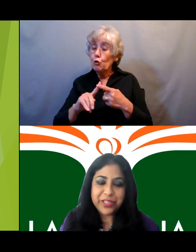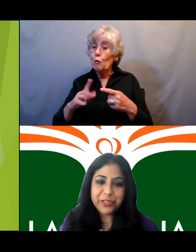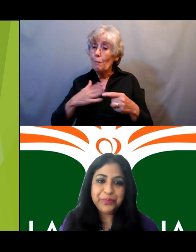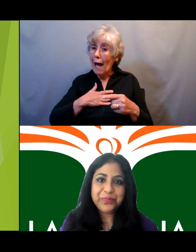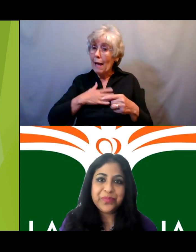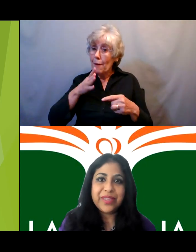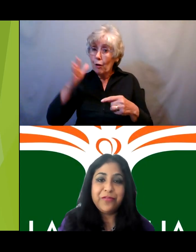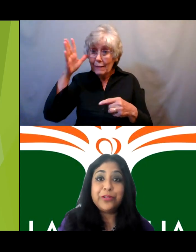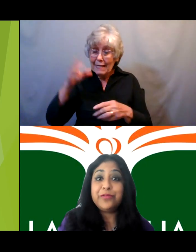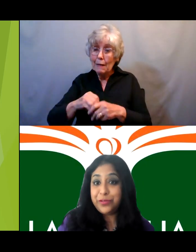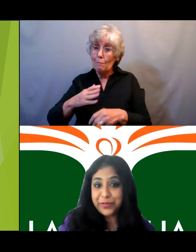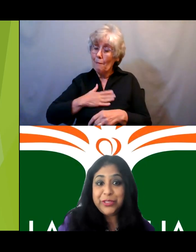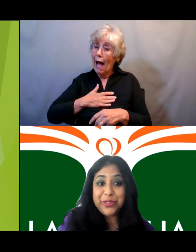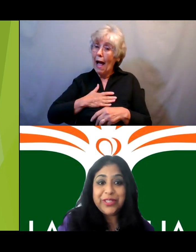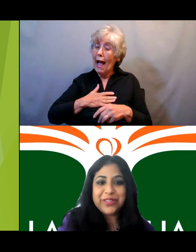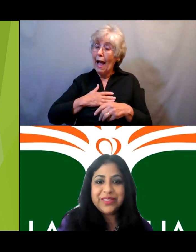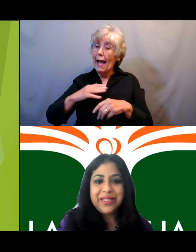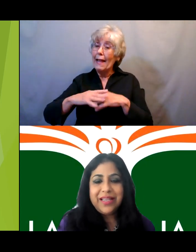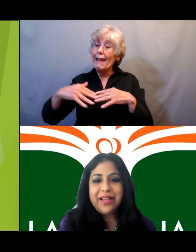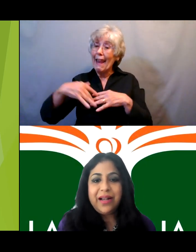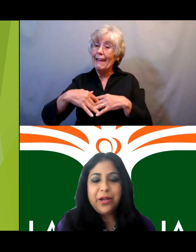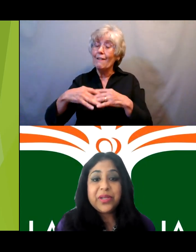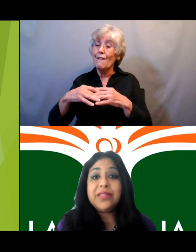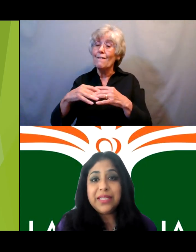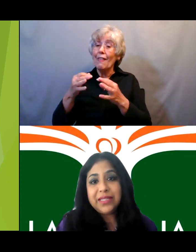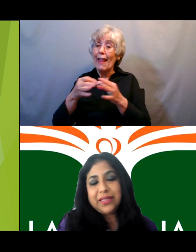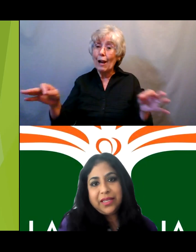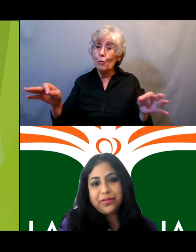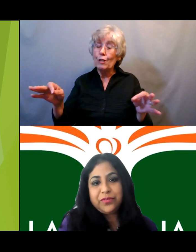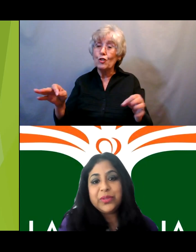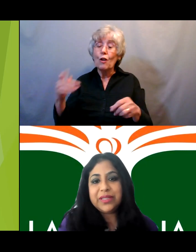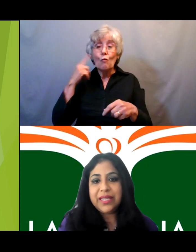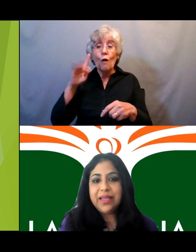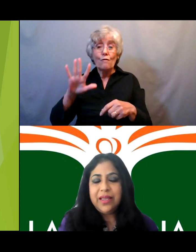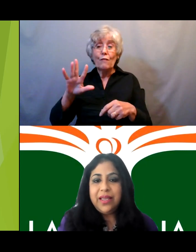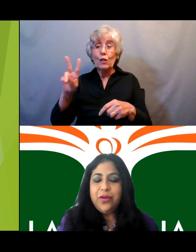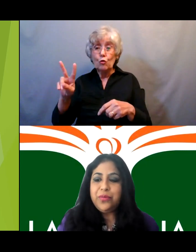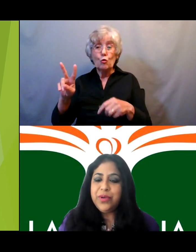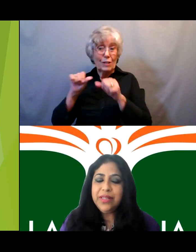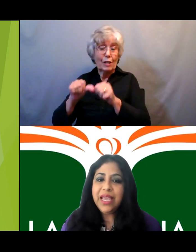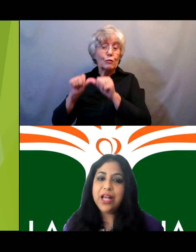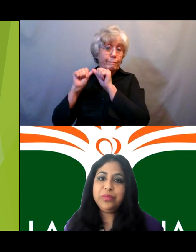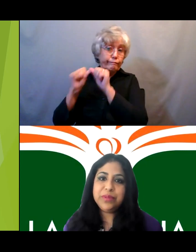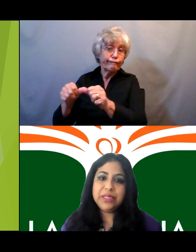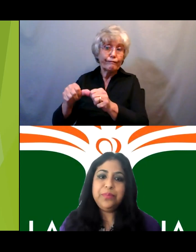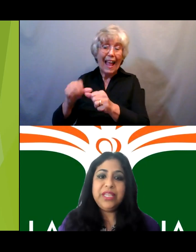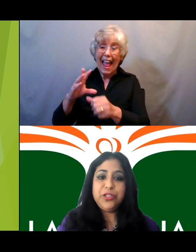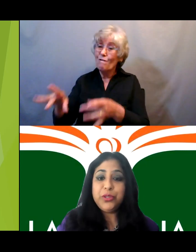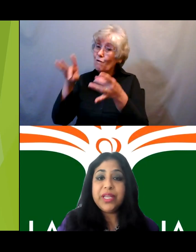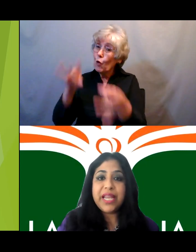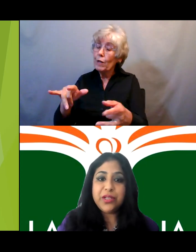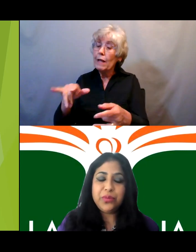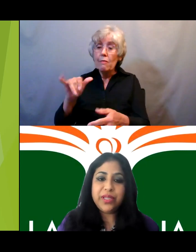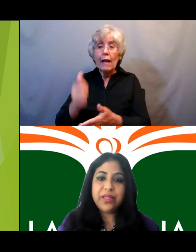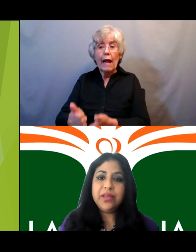native language for 52 years, consistently and fluently, really helps me